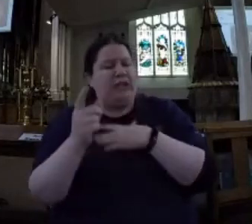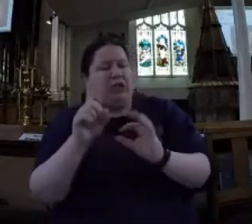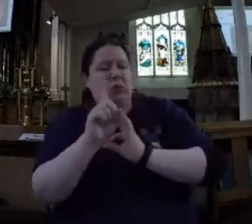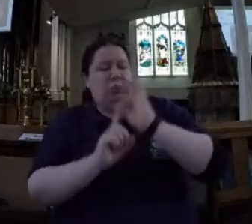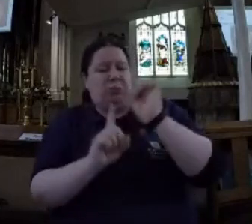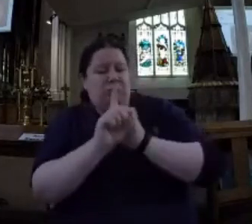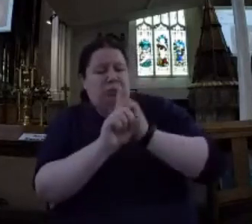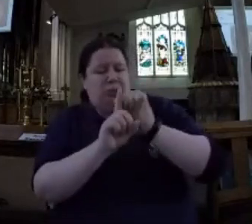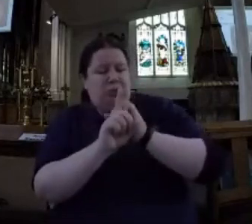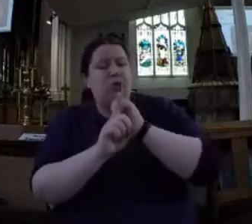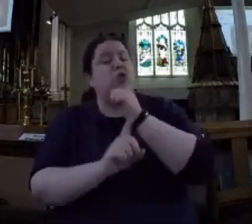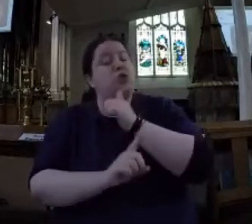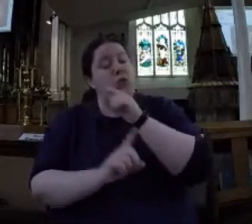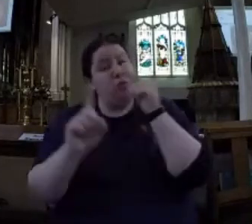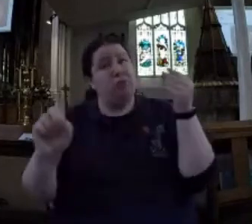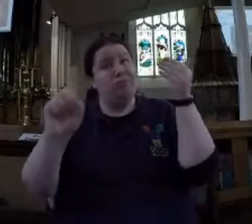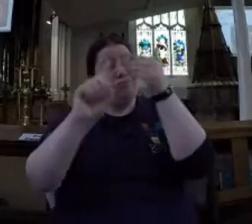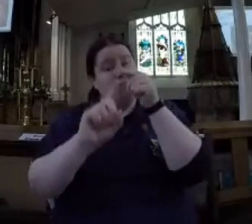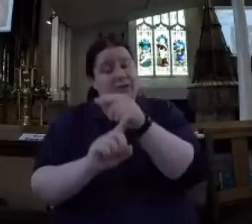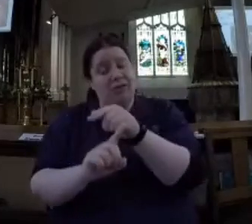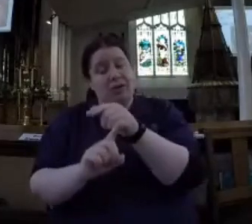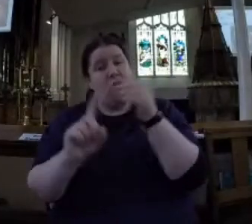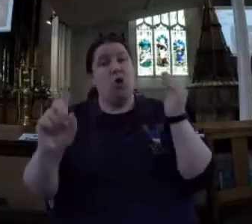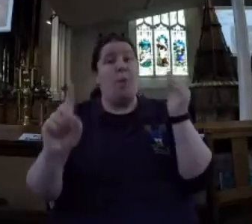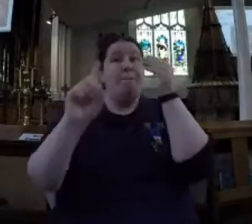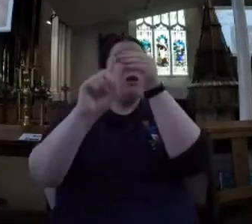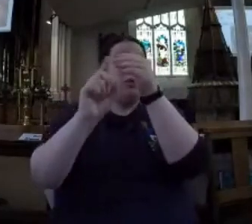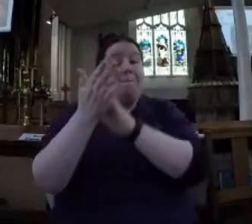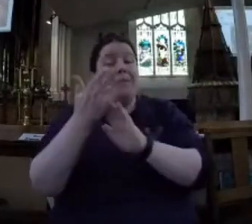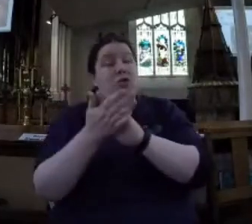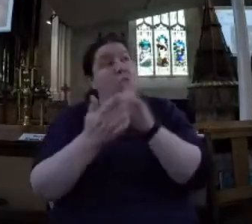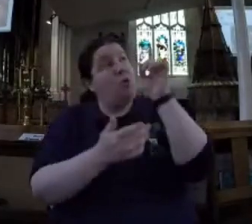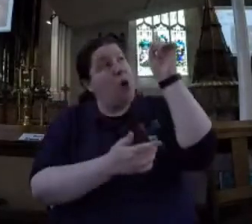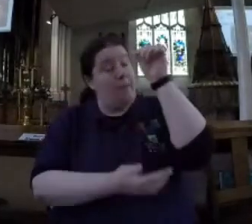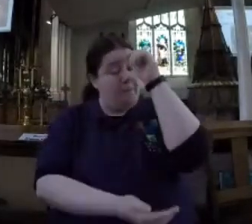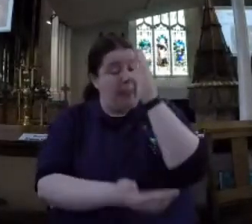Your mission means that God believes in you.